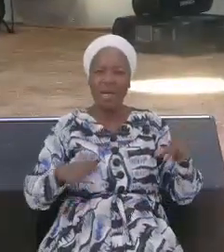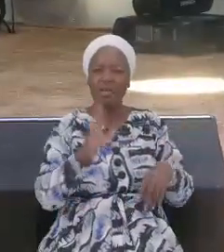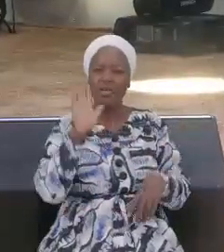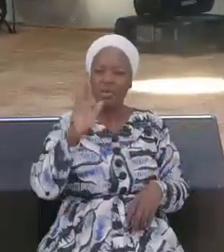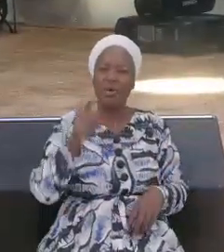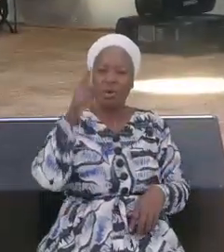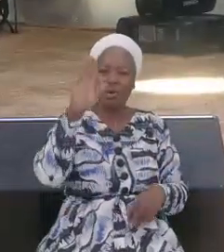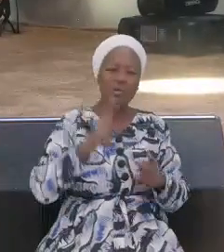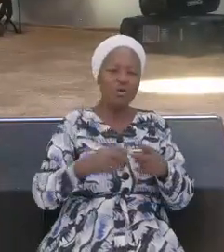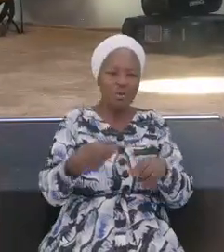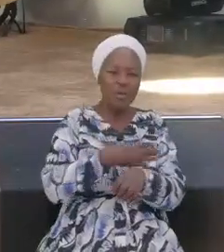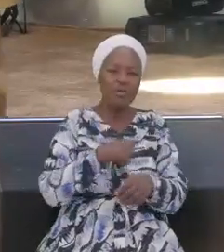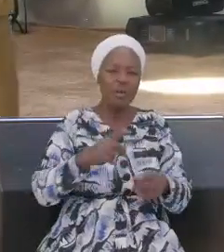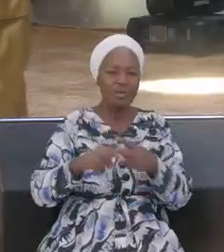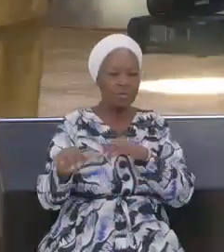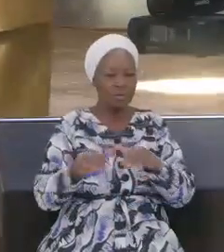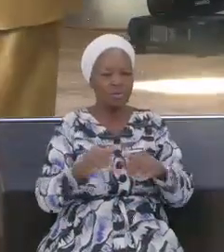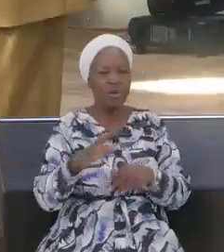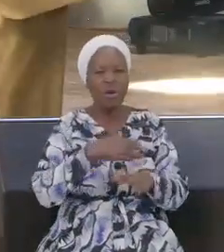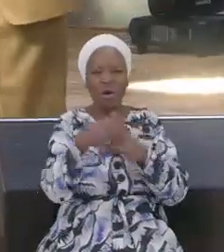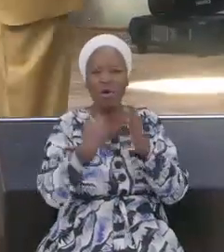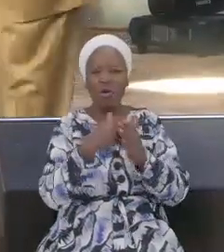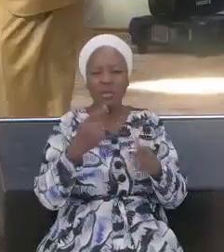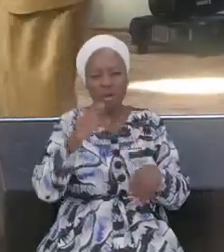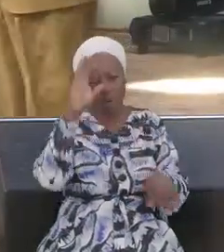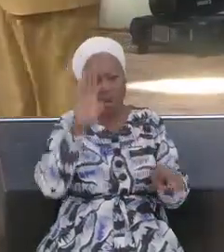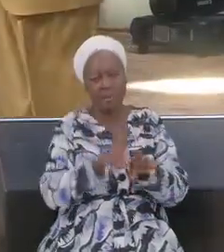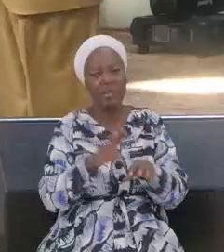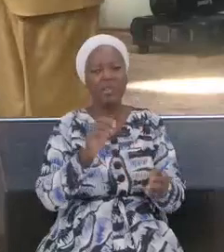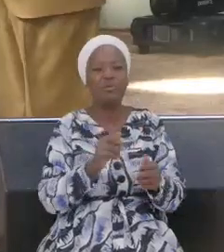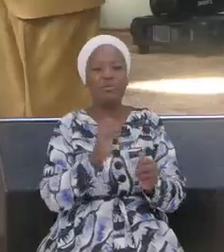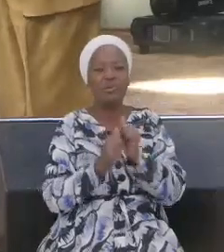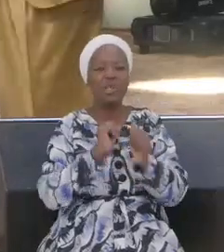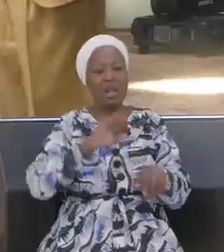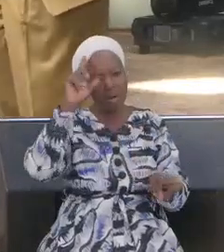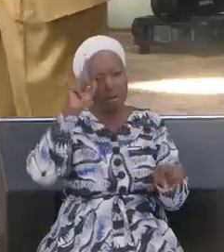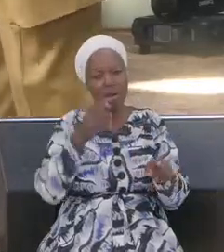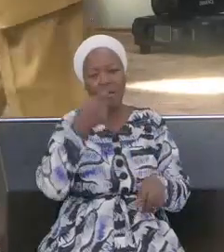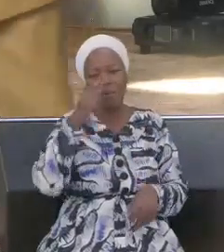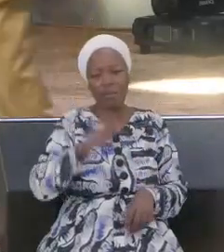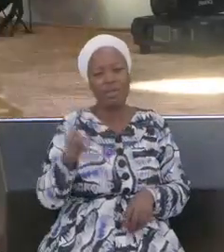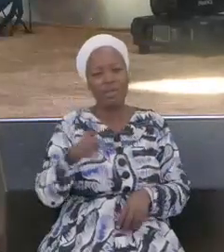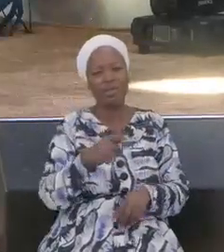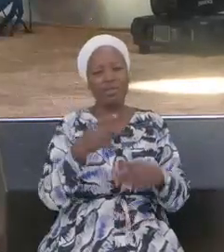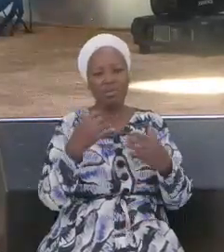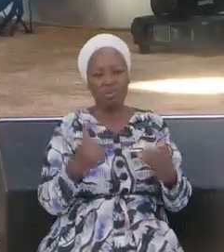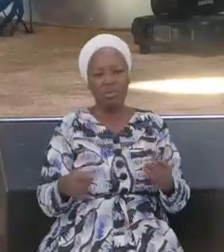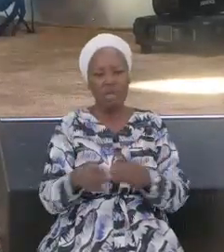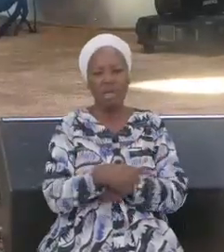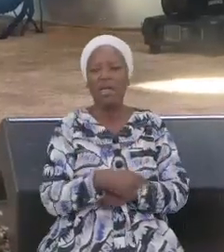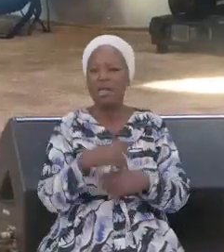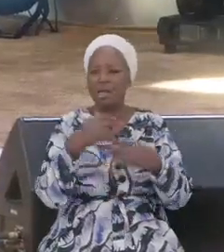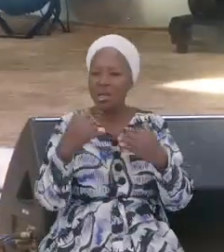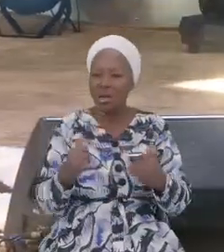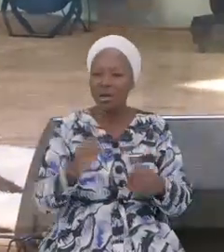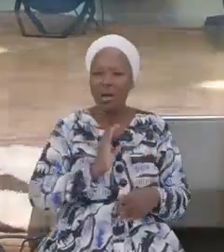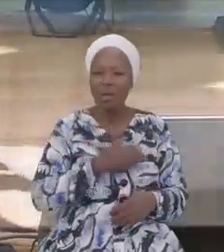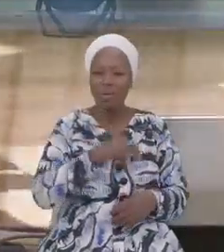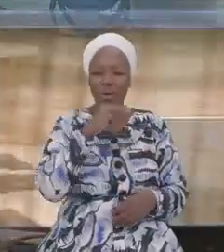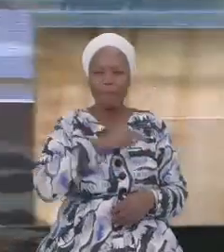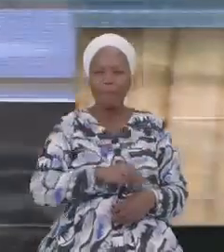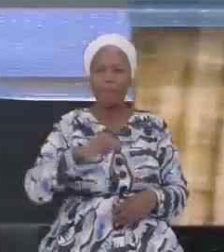to observe and to do all the commandments which I command thee this day. But now our